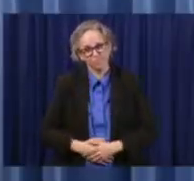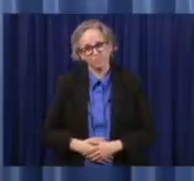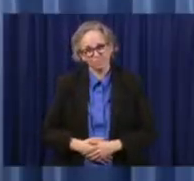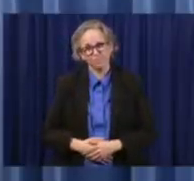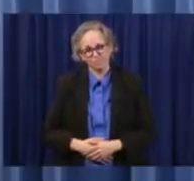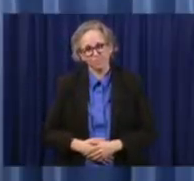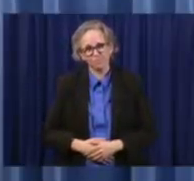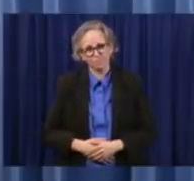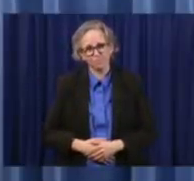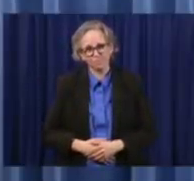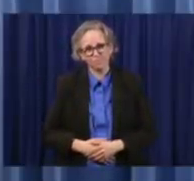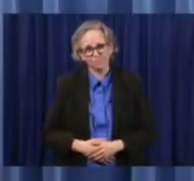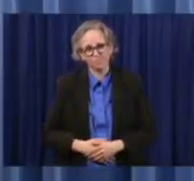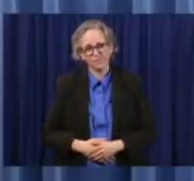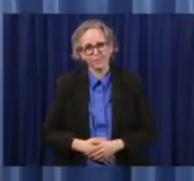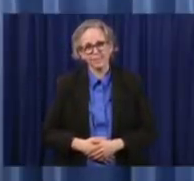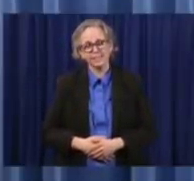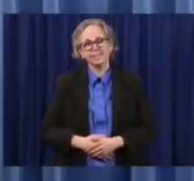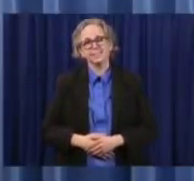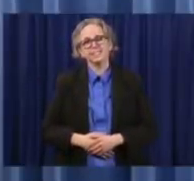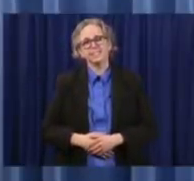I know that